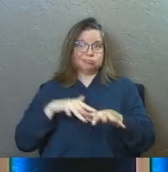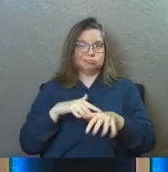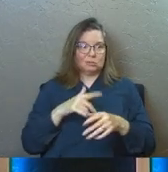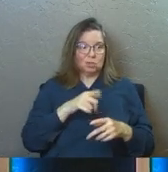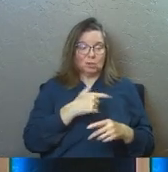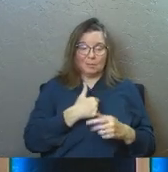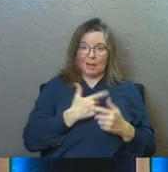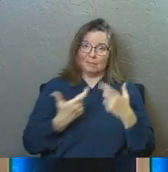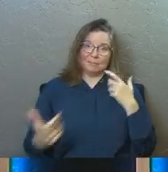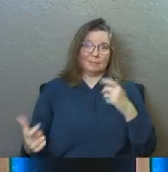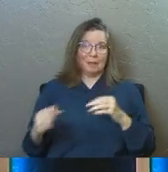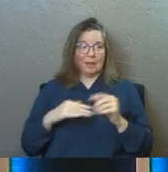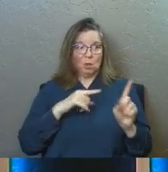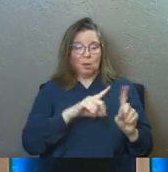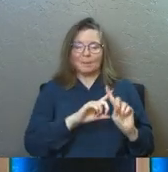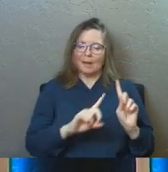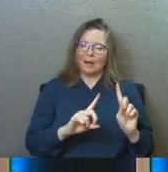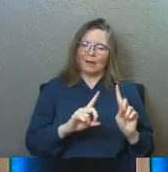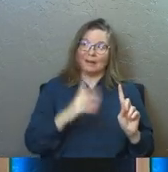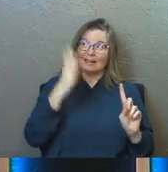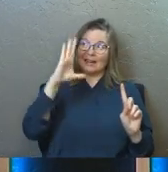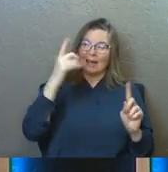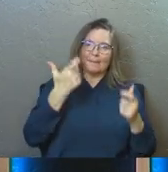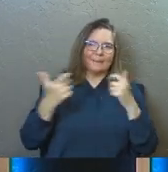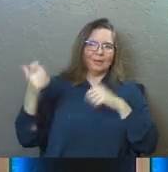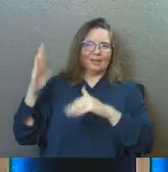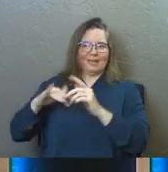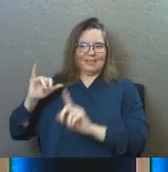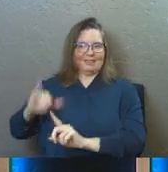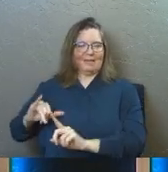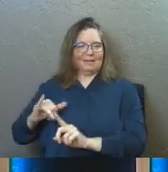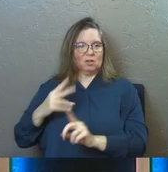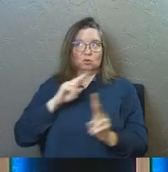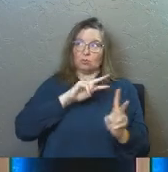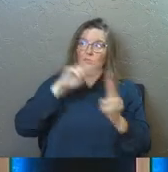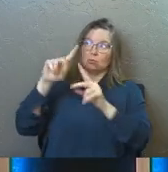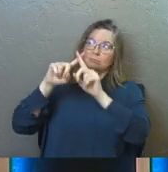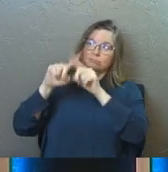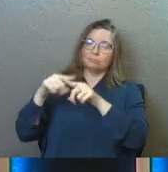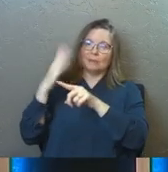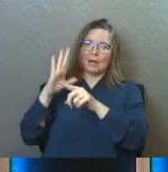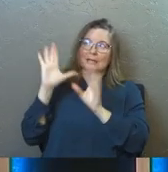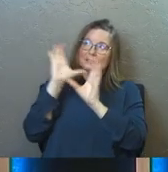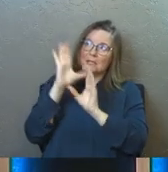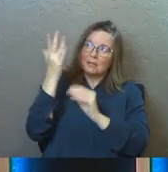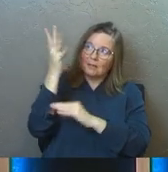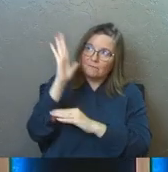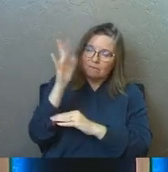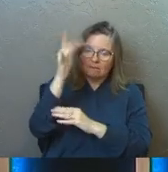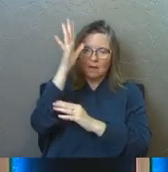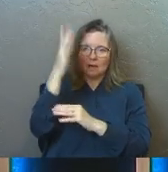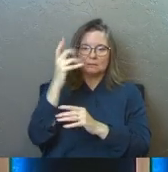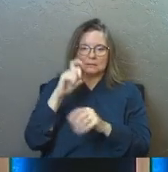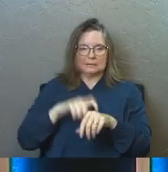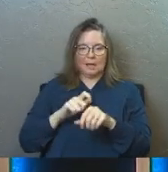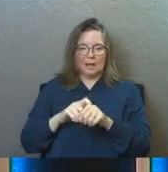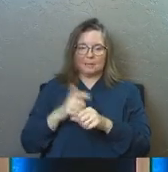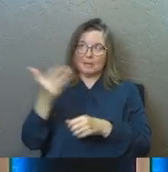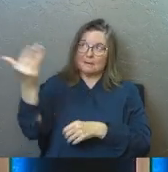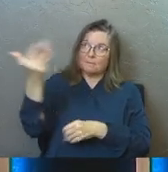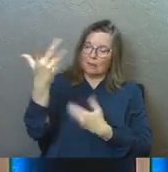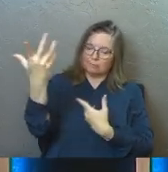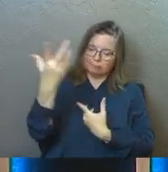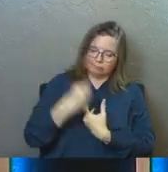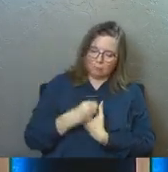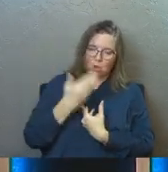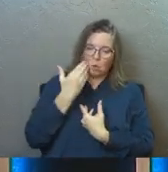might have the upper hand on you, but nobody has the upper hand on God. Look to God. Seek the Father. Seek time with him. Understand, invite him in.